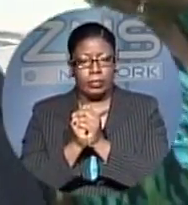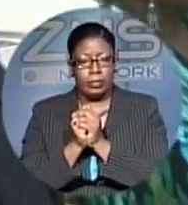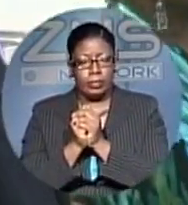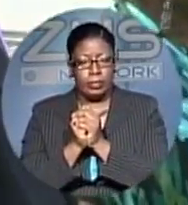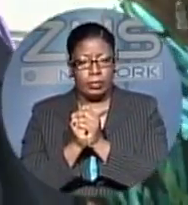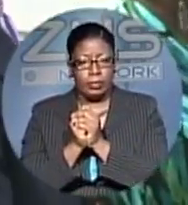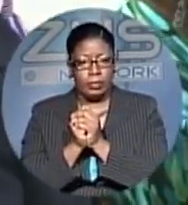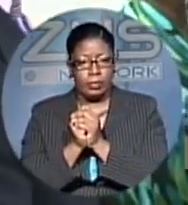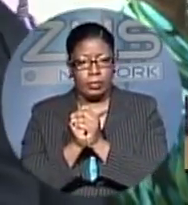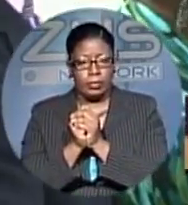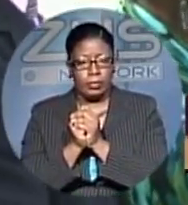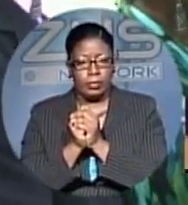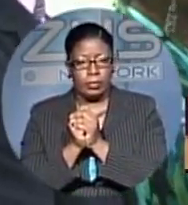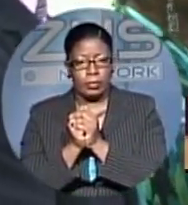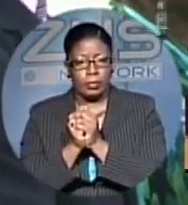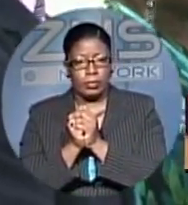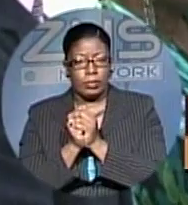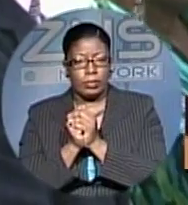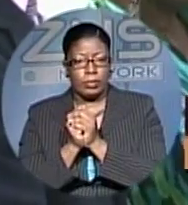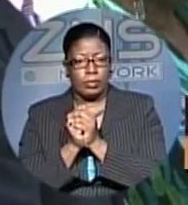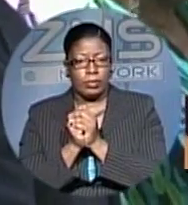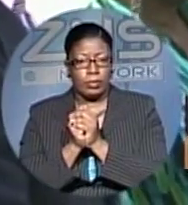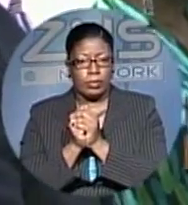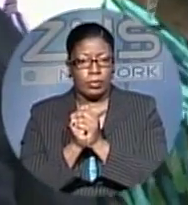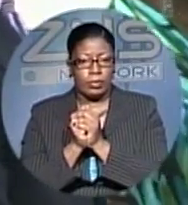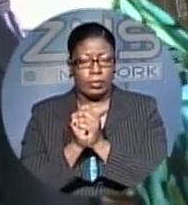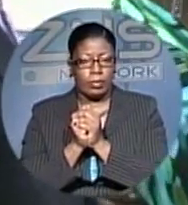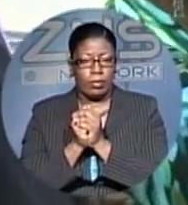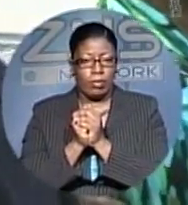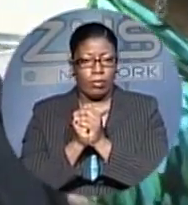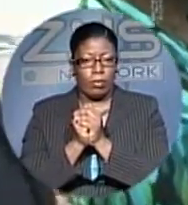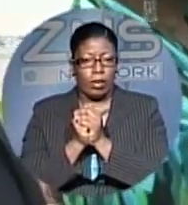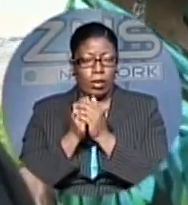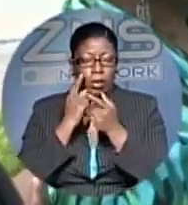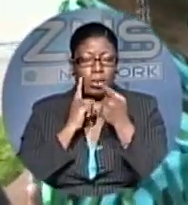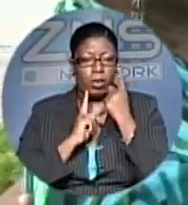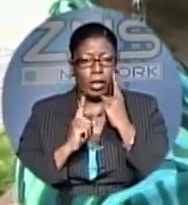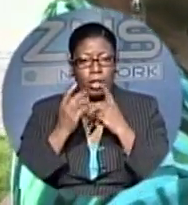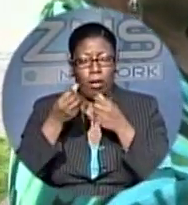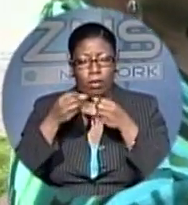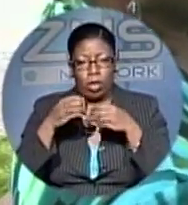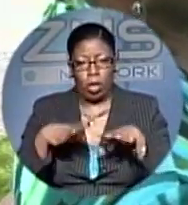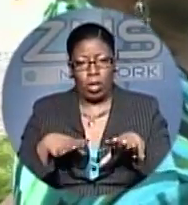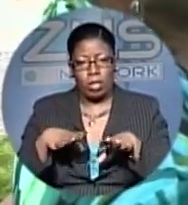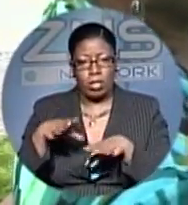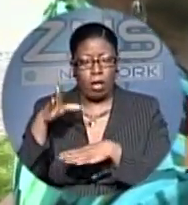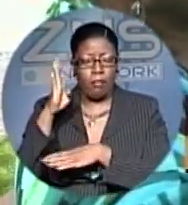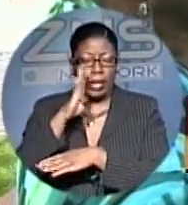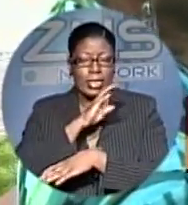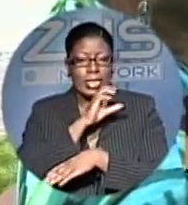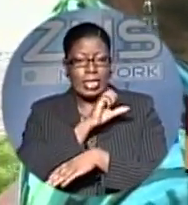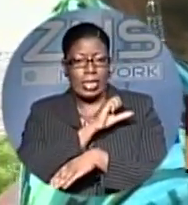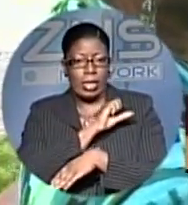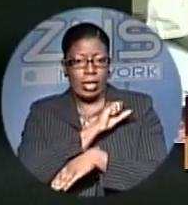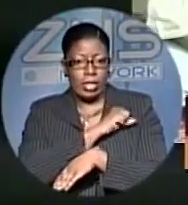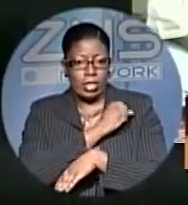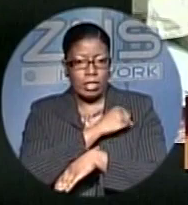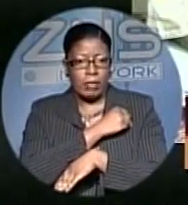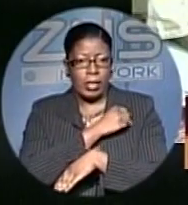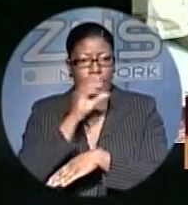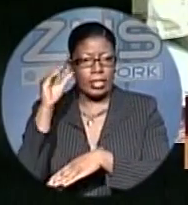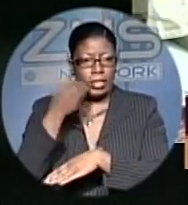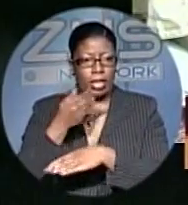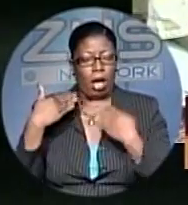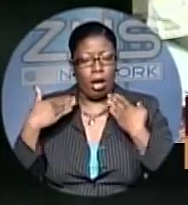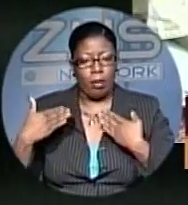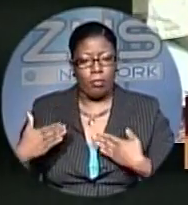I can't explain that. I didn't expect to see my child like that. The grief over the loss of Bessie Smith's son intensified after her son's body